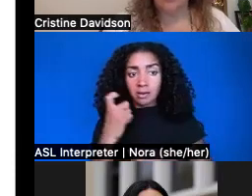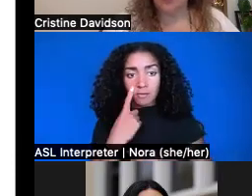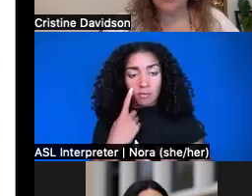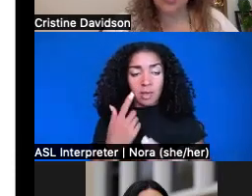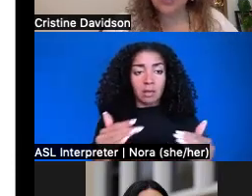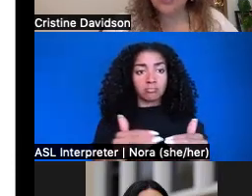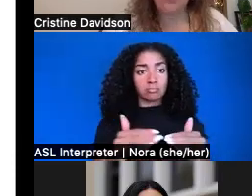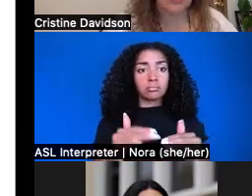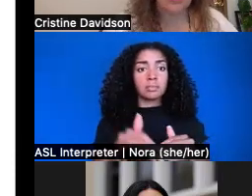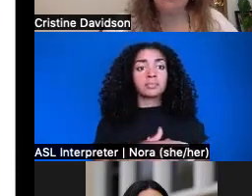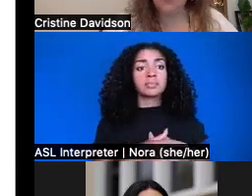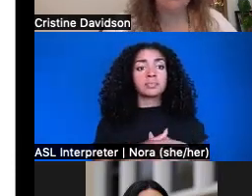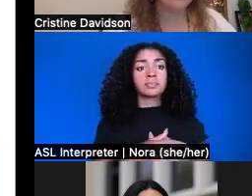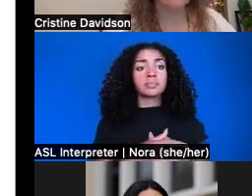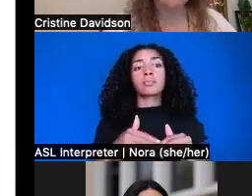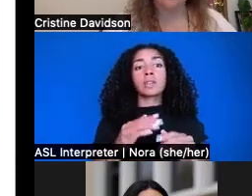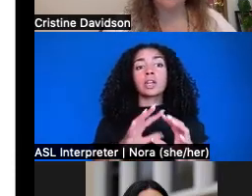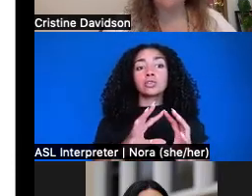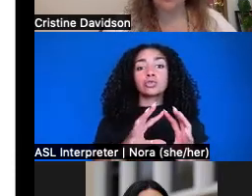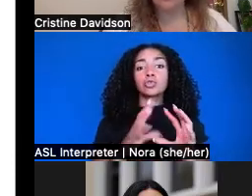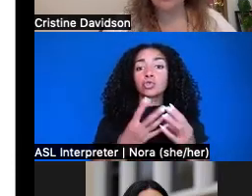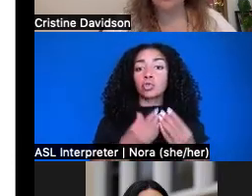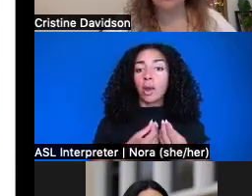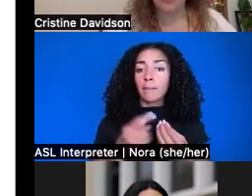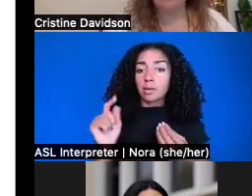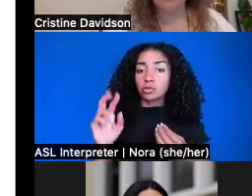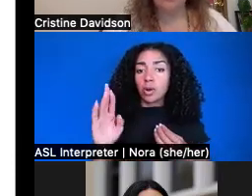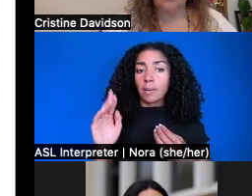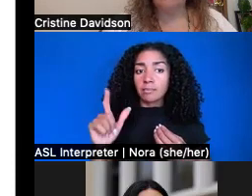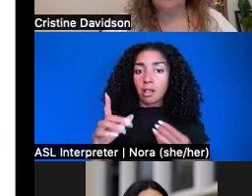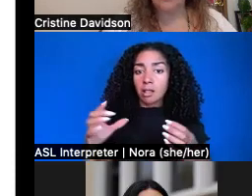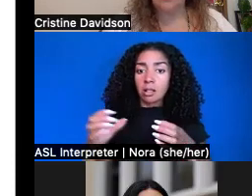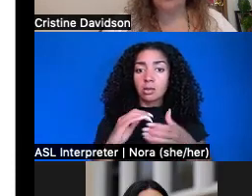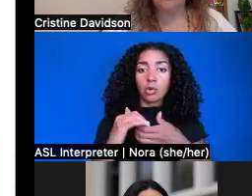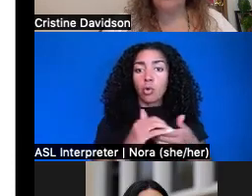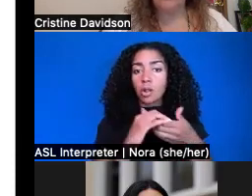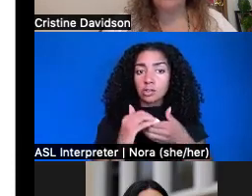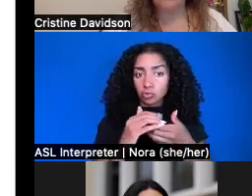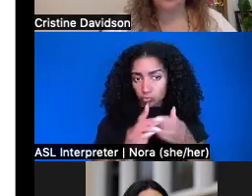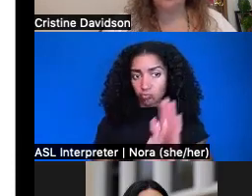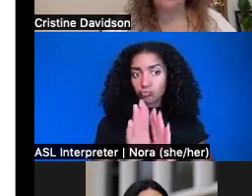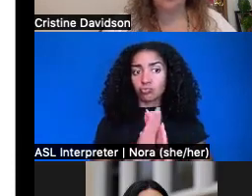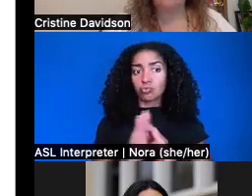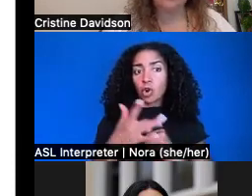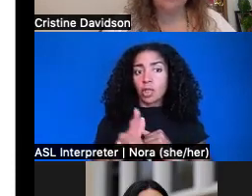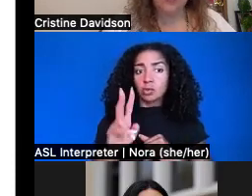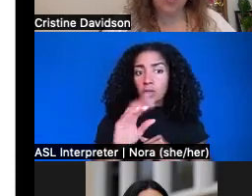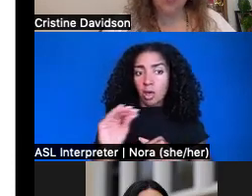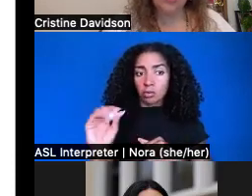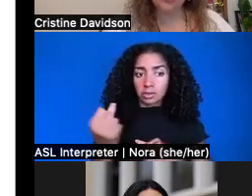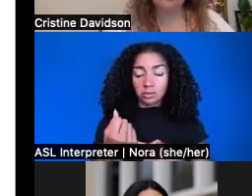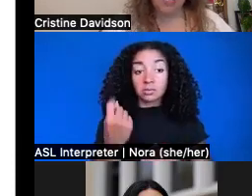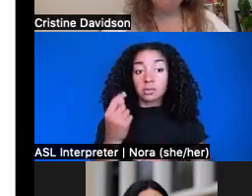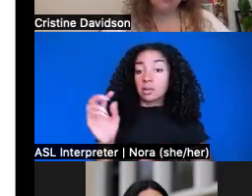Our tribal coalitions were getting formed in the early 2000s, right? MIWSAC, we're the first sexual assault